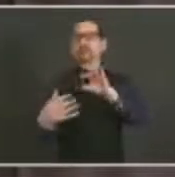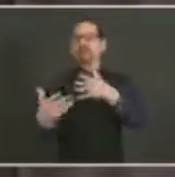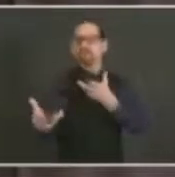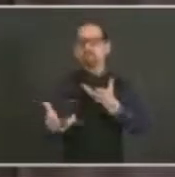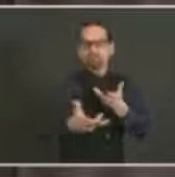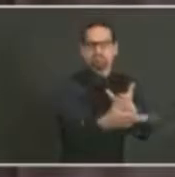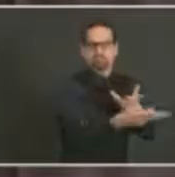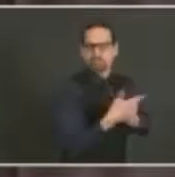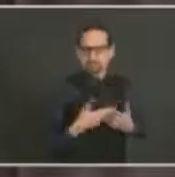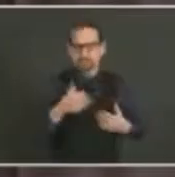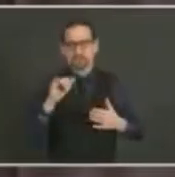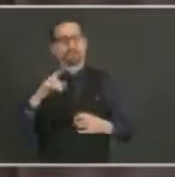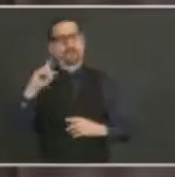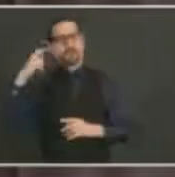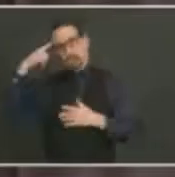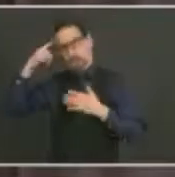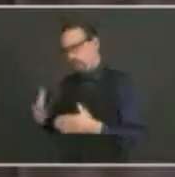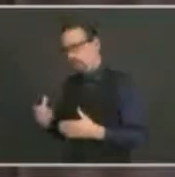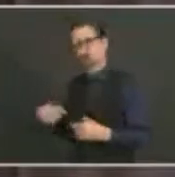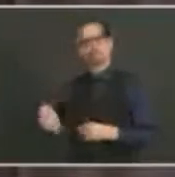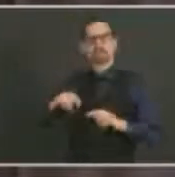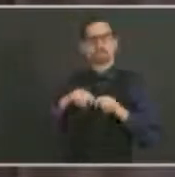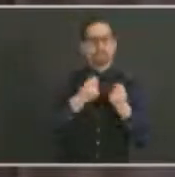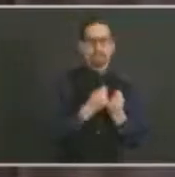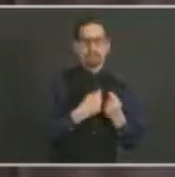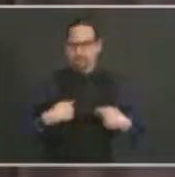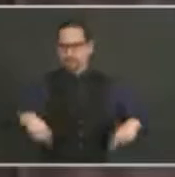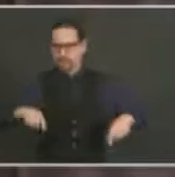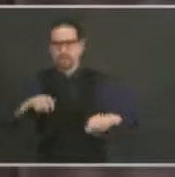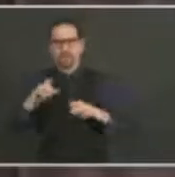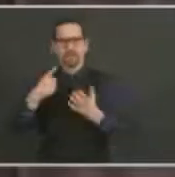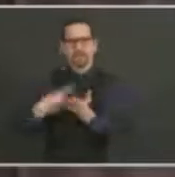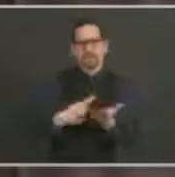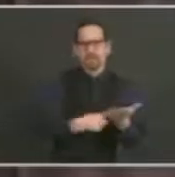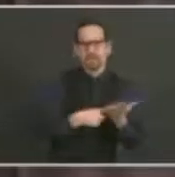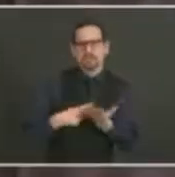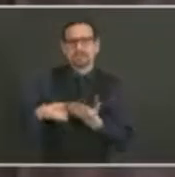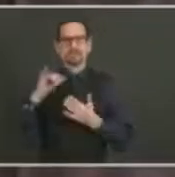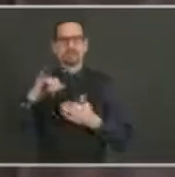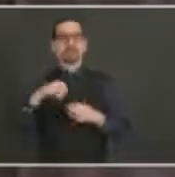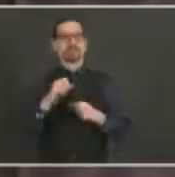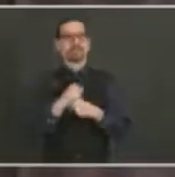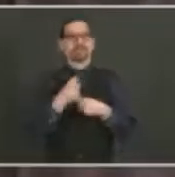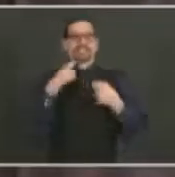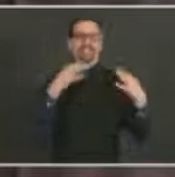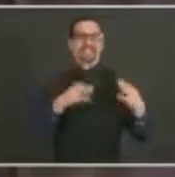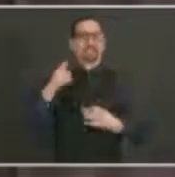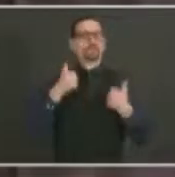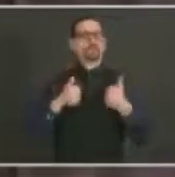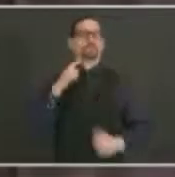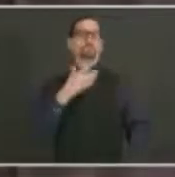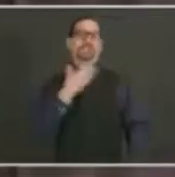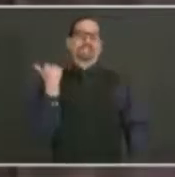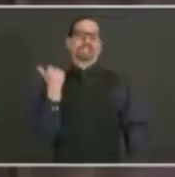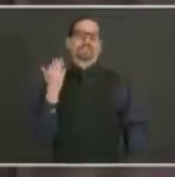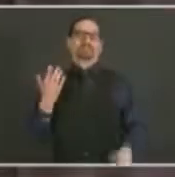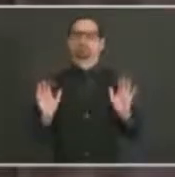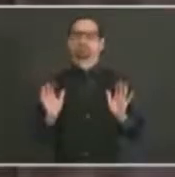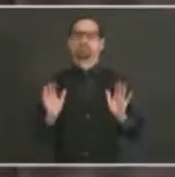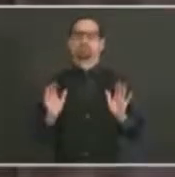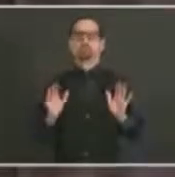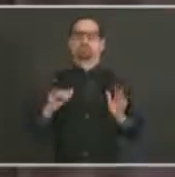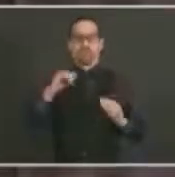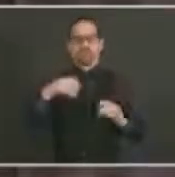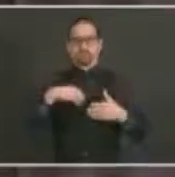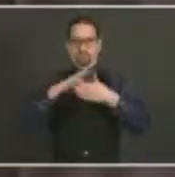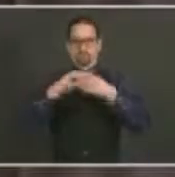to make the decision that's best. With all of the cautionary steps that I have expressed that are in place and the